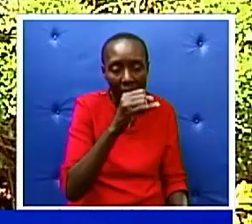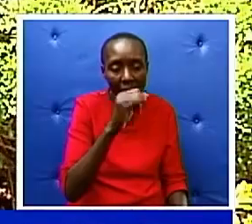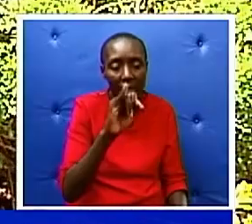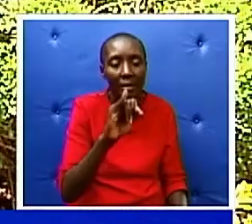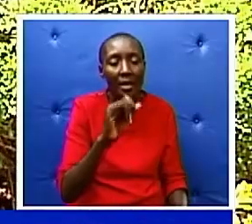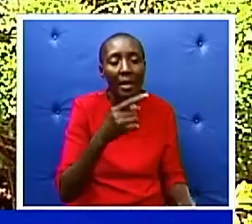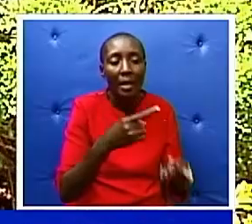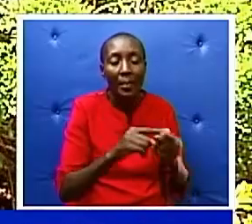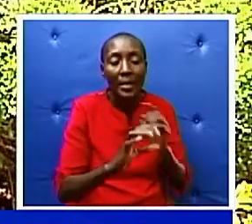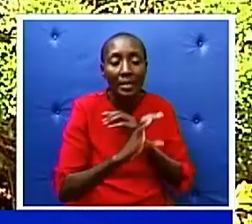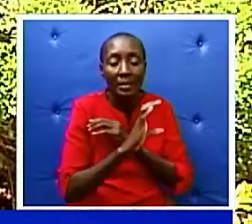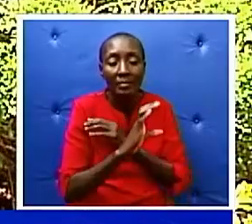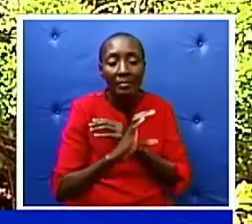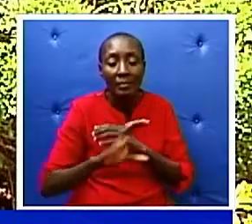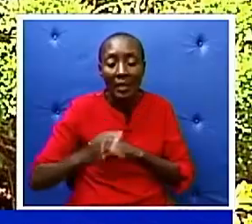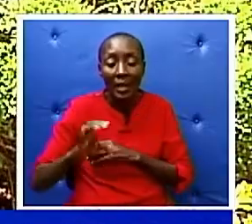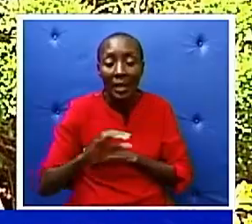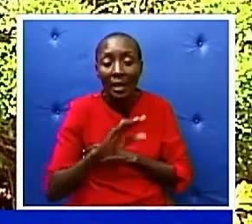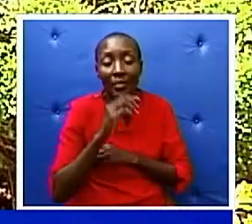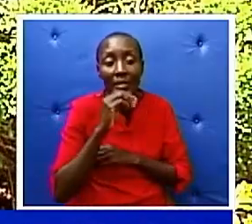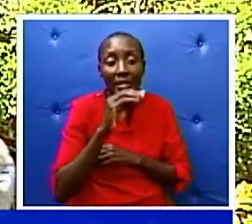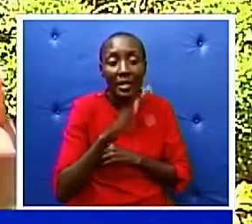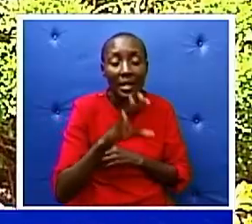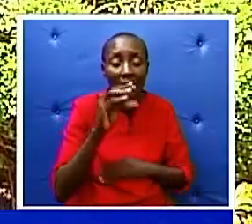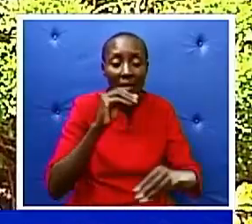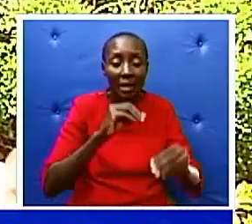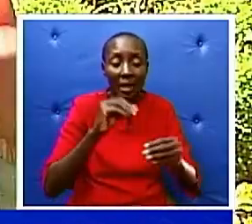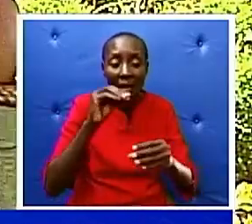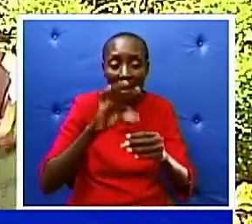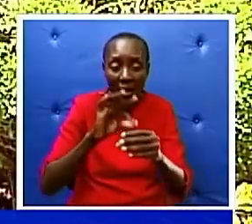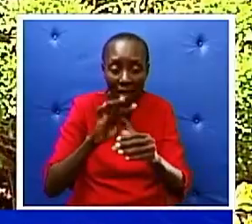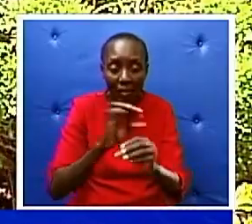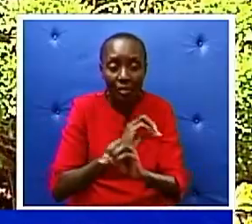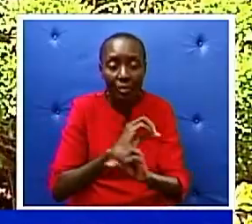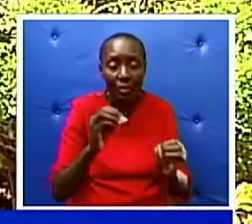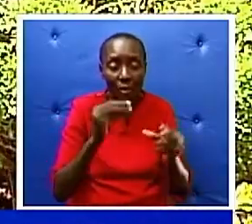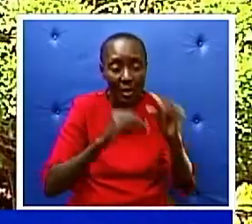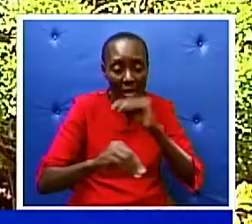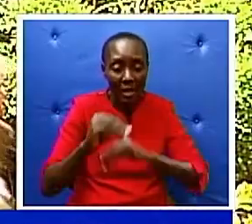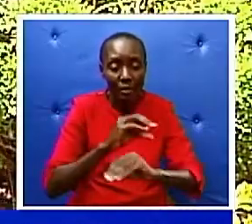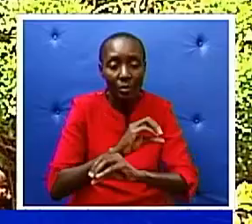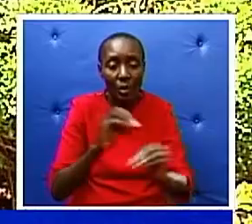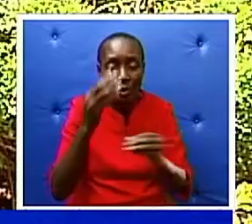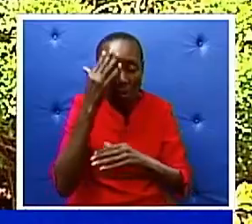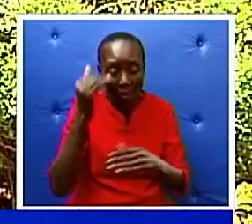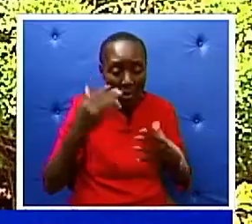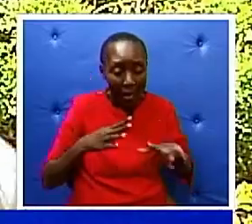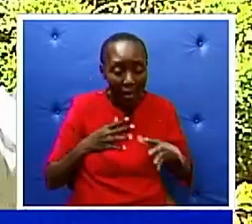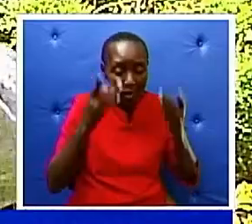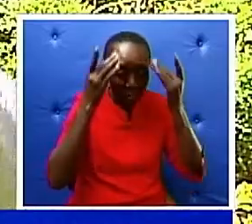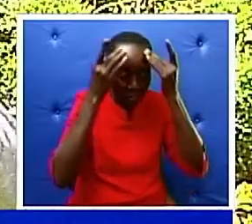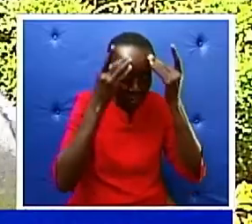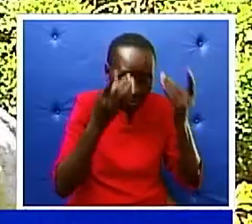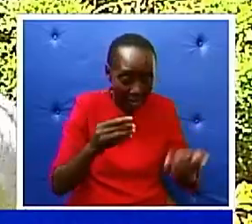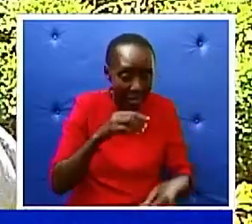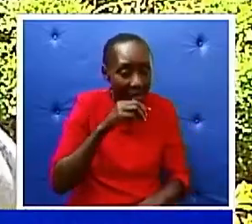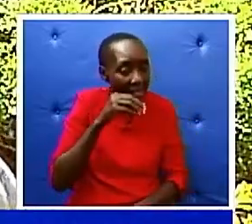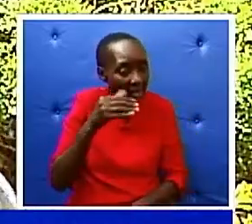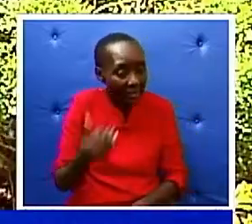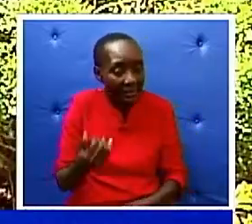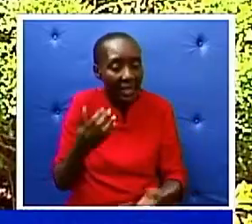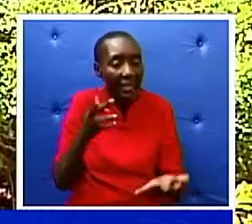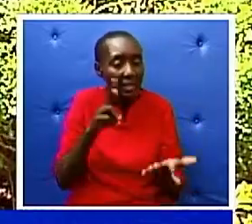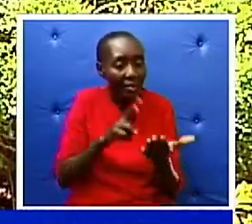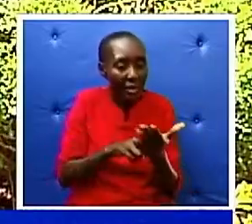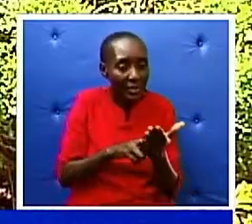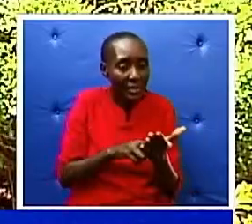in his county because the people there decided on consensus and his son was elected unopposed. And that's what